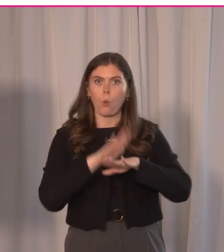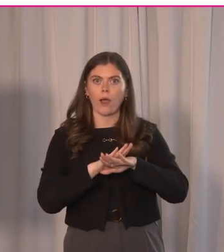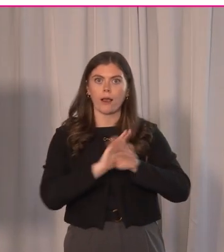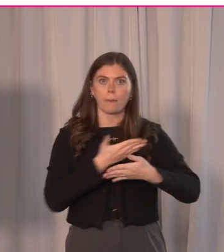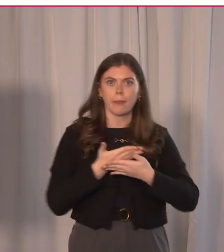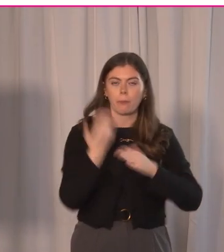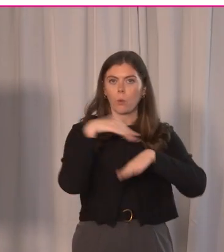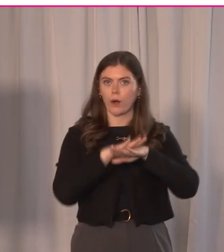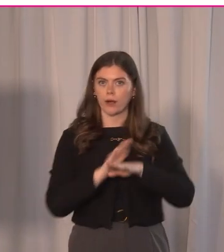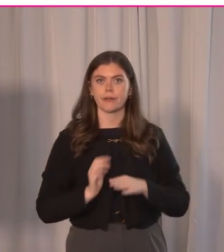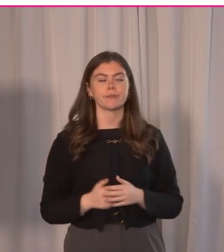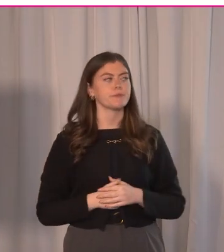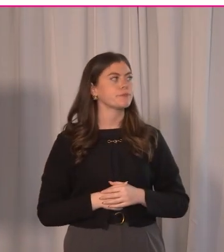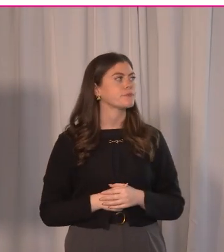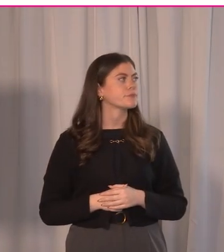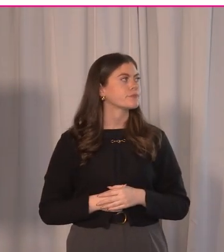her.